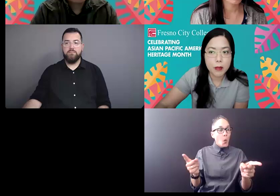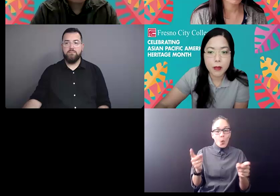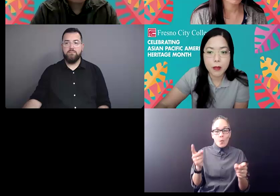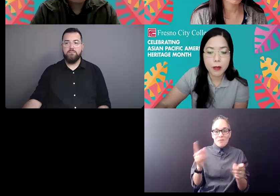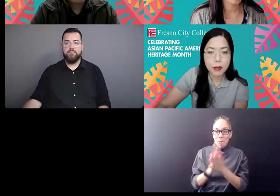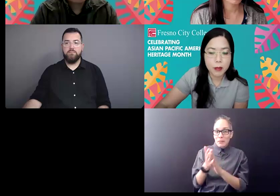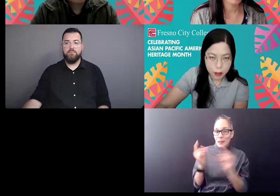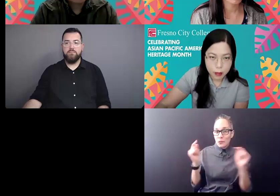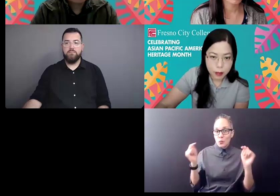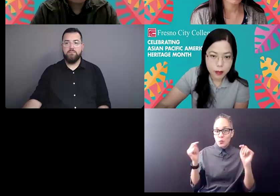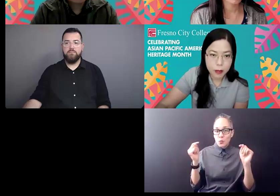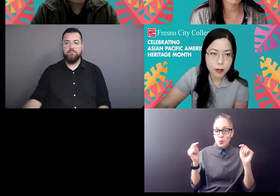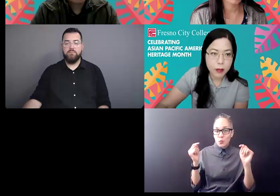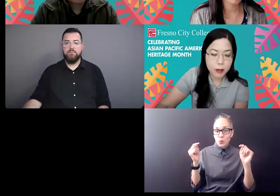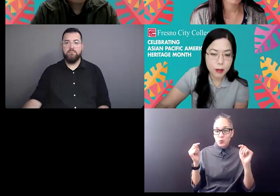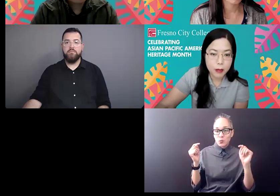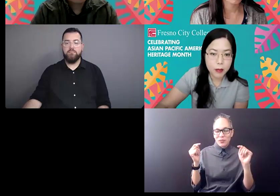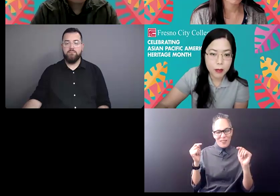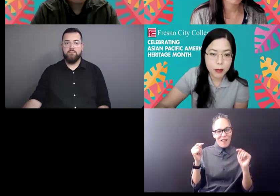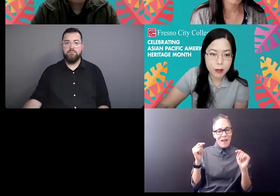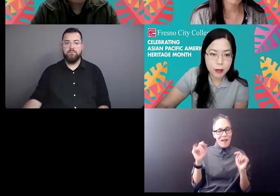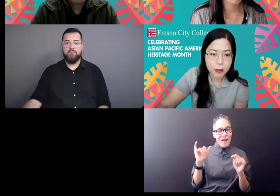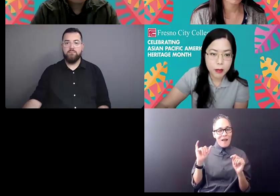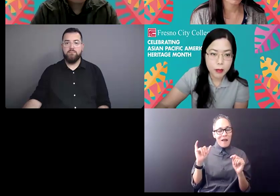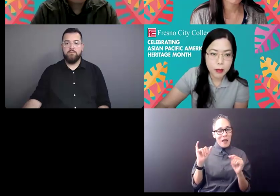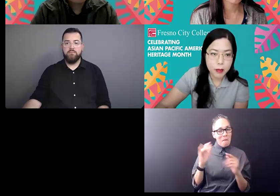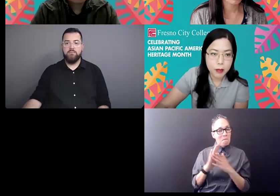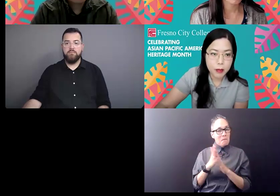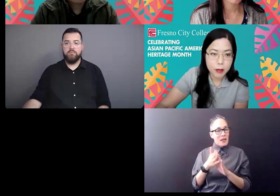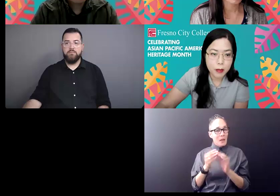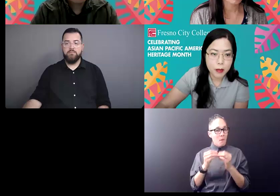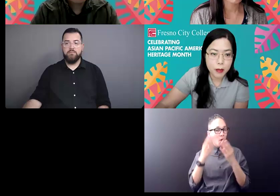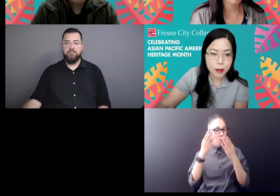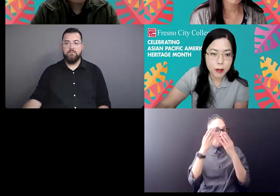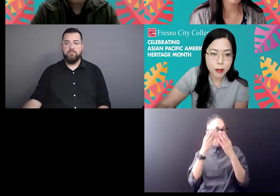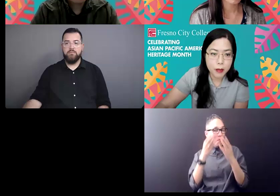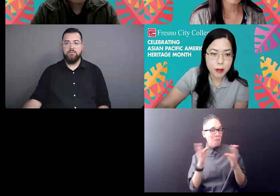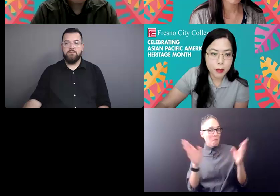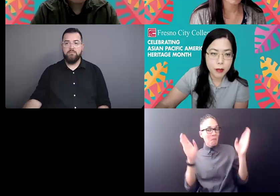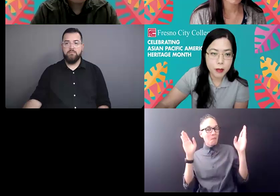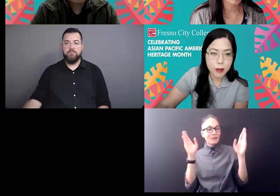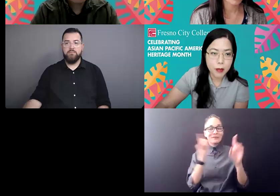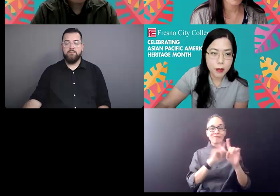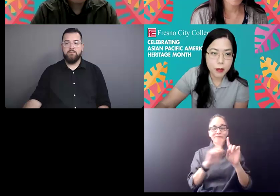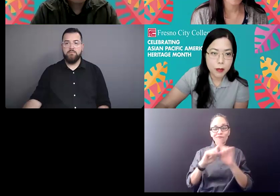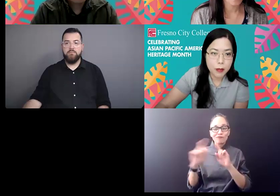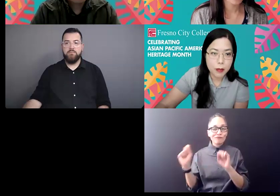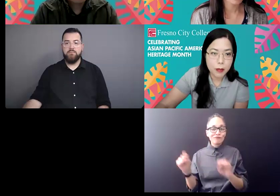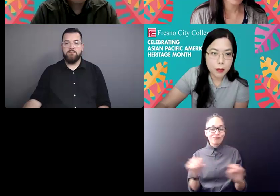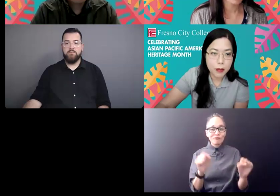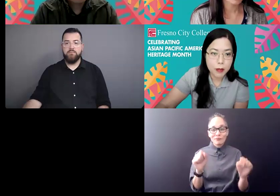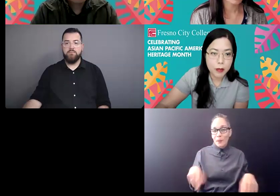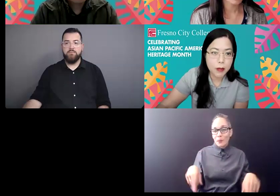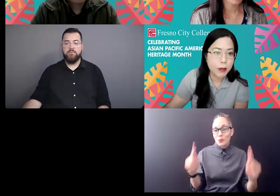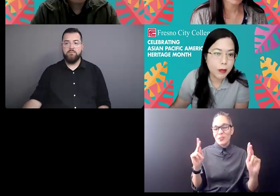a tutor, that's when my mind started to slowly open a little bit more to these different opportunities that do exist out there. And so I think it